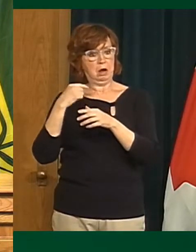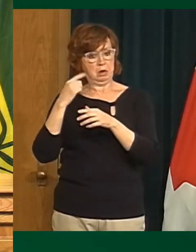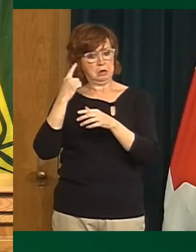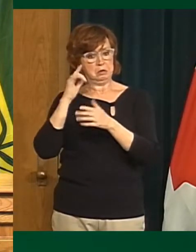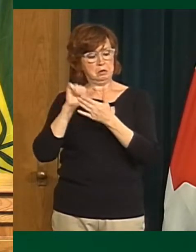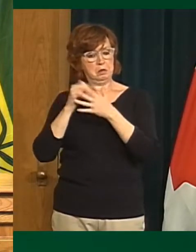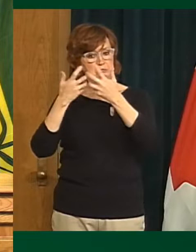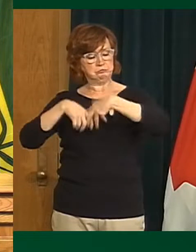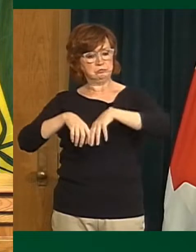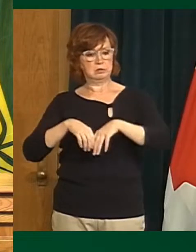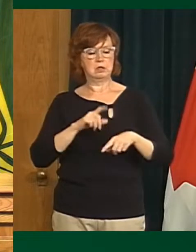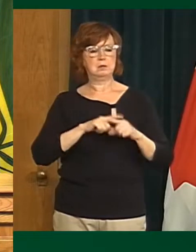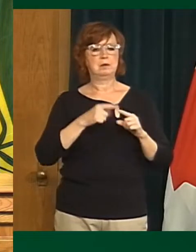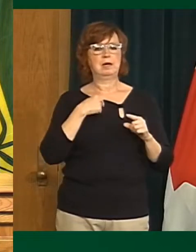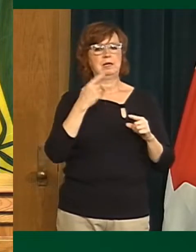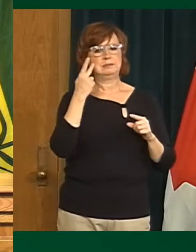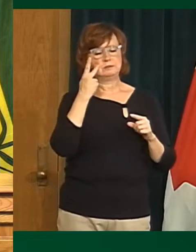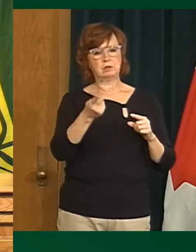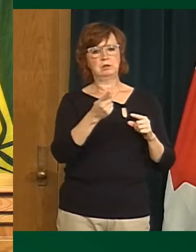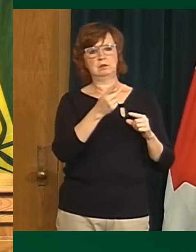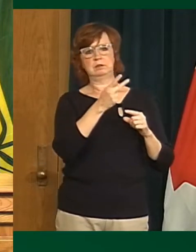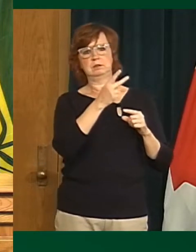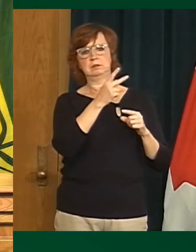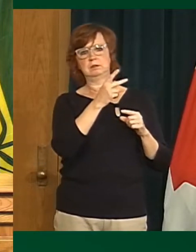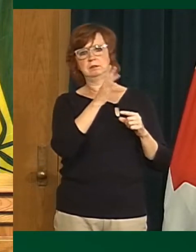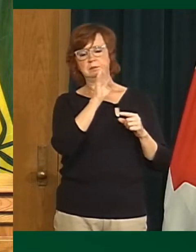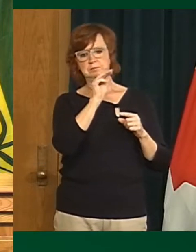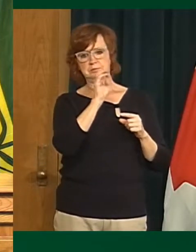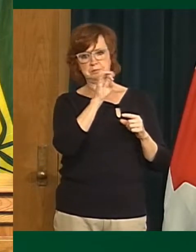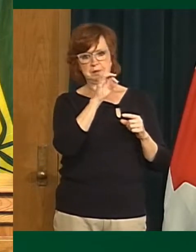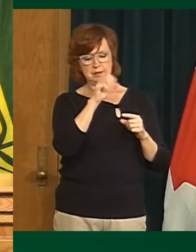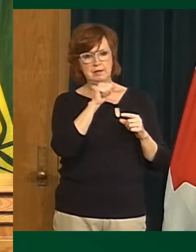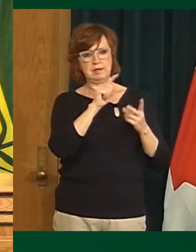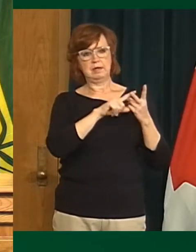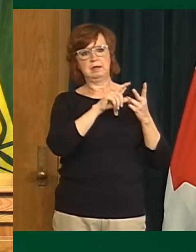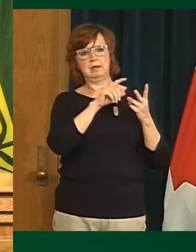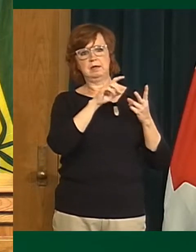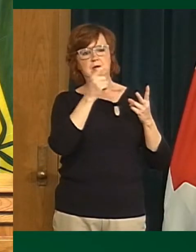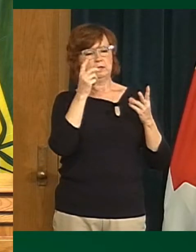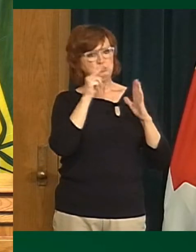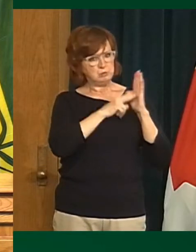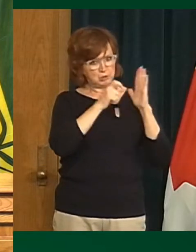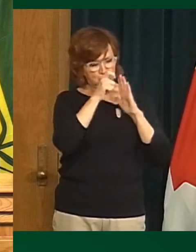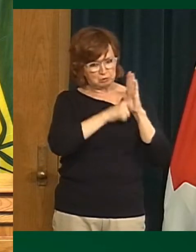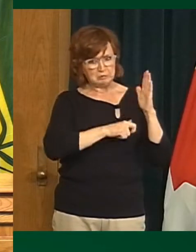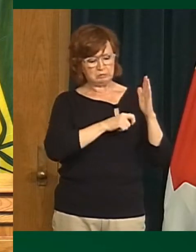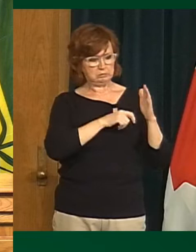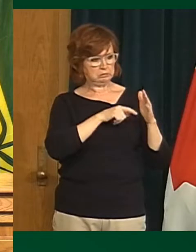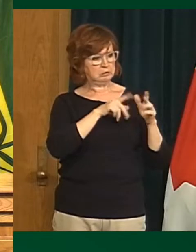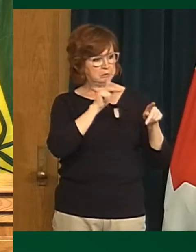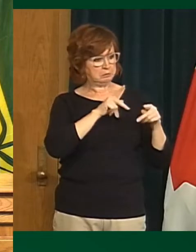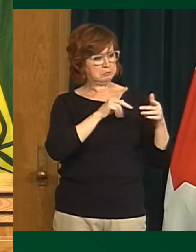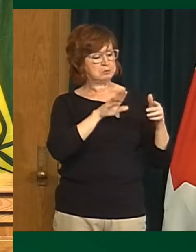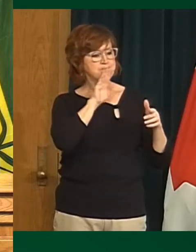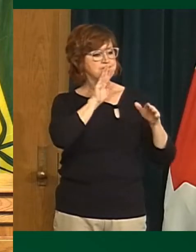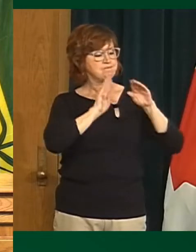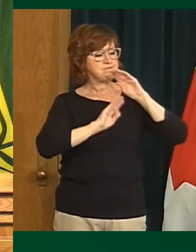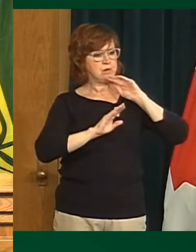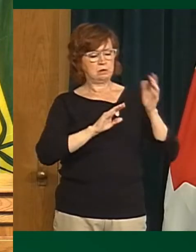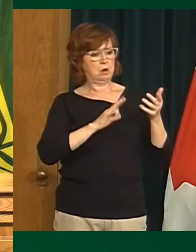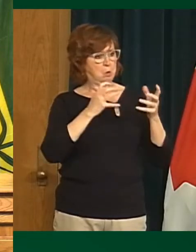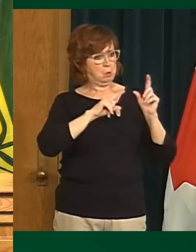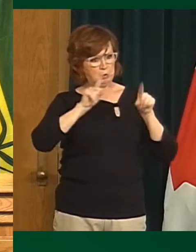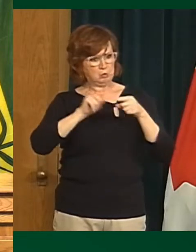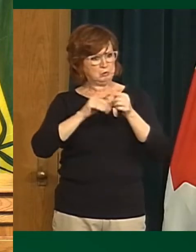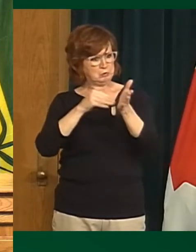have had challenges accessing other aspects of medical care within the community. I agree that risk